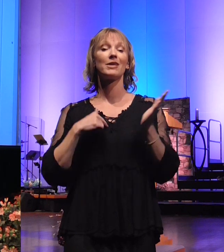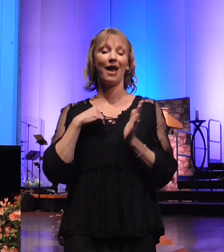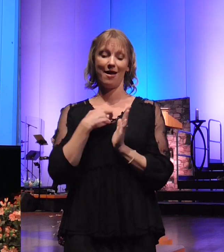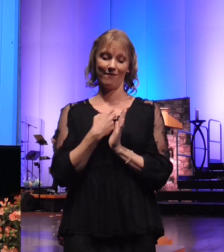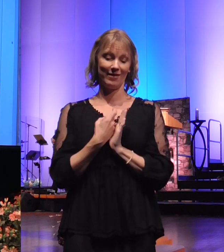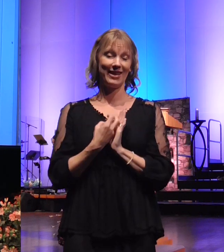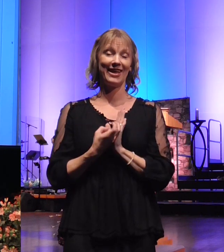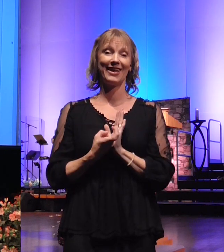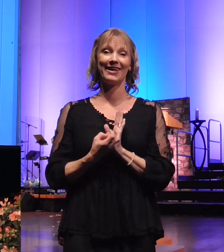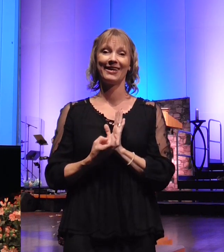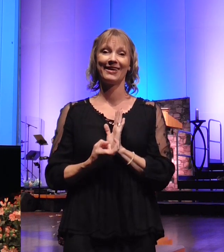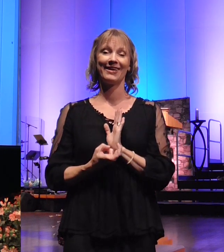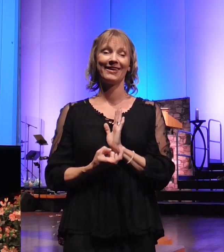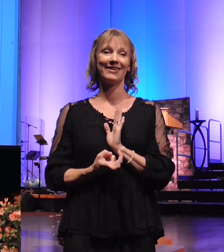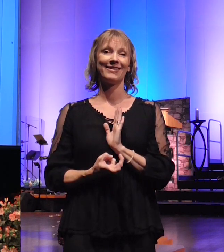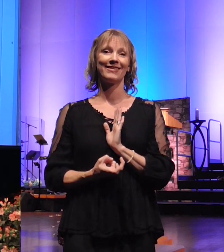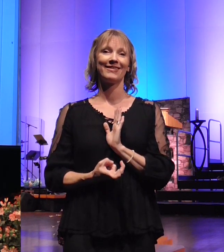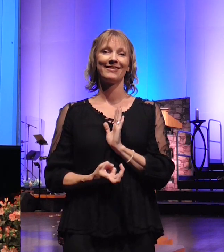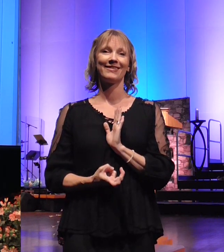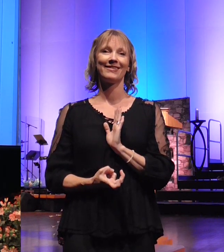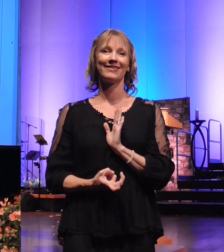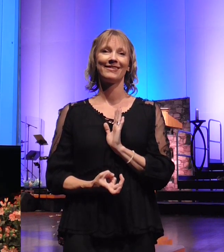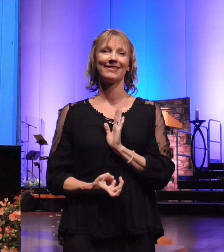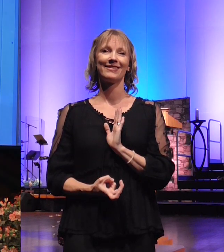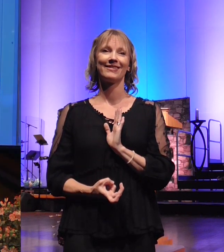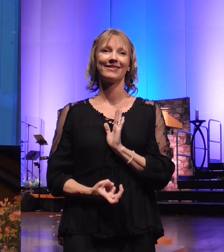I'm diving in.